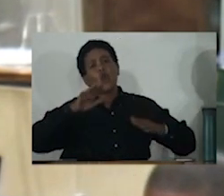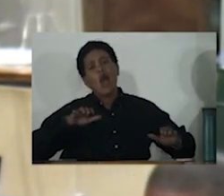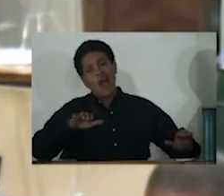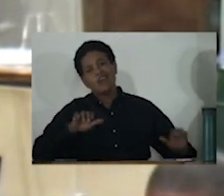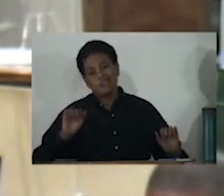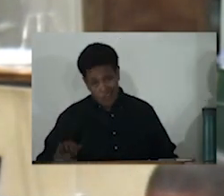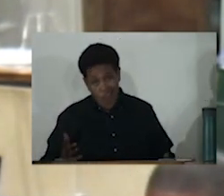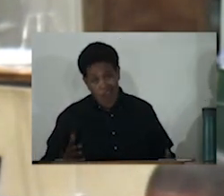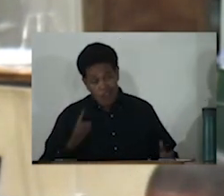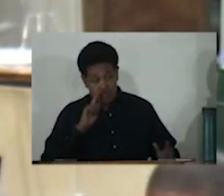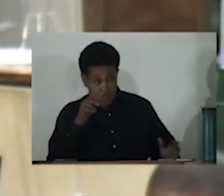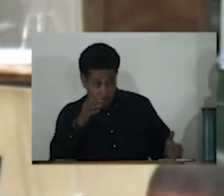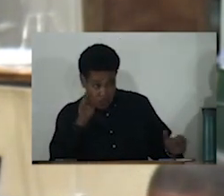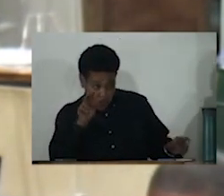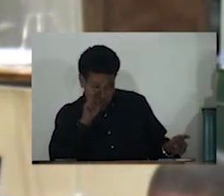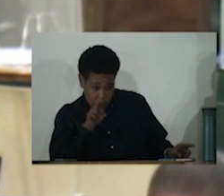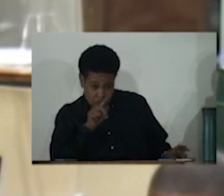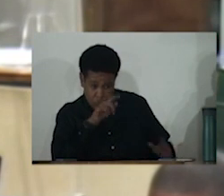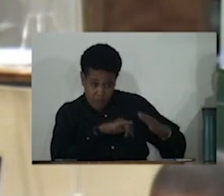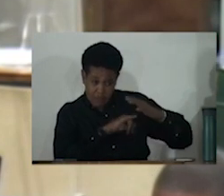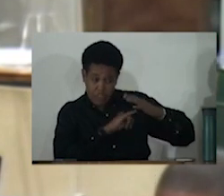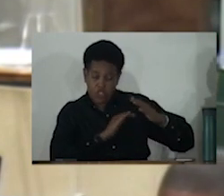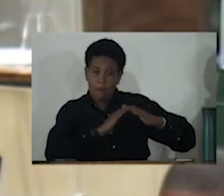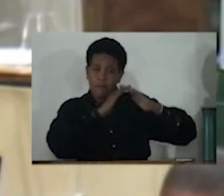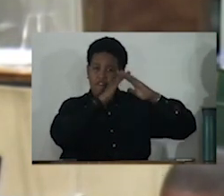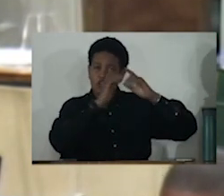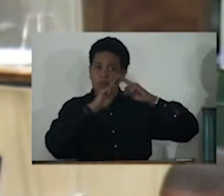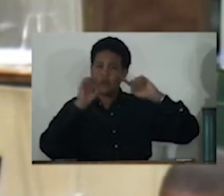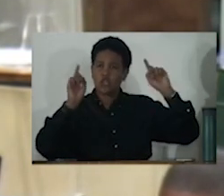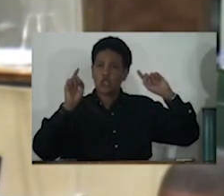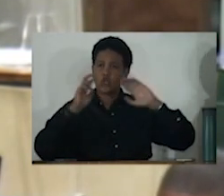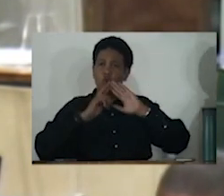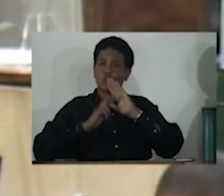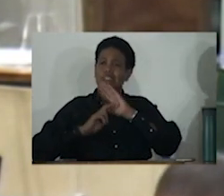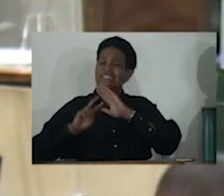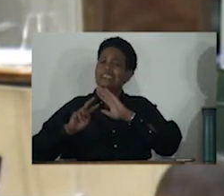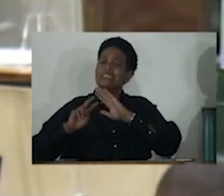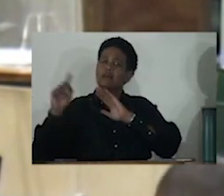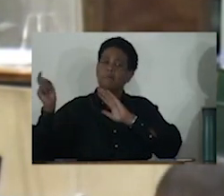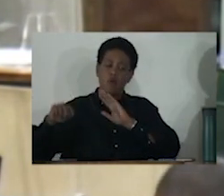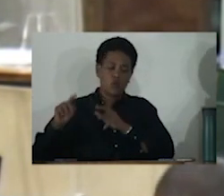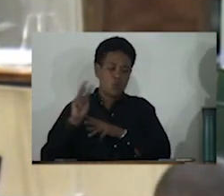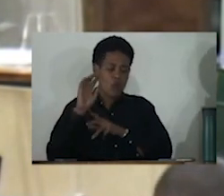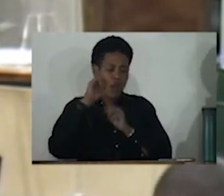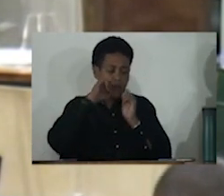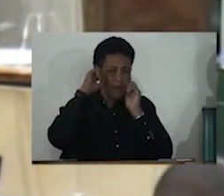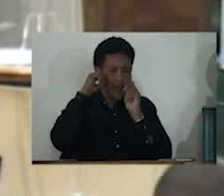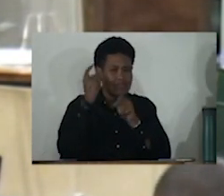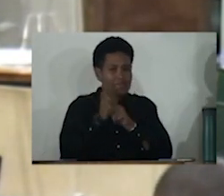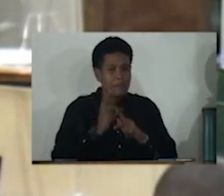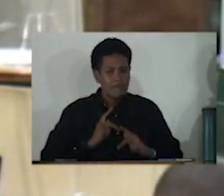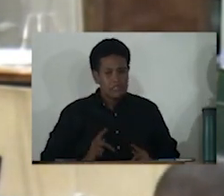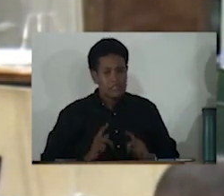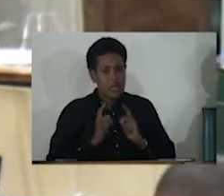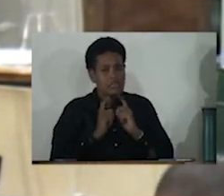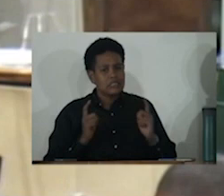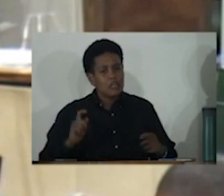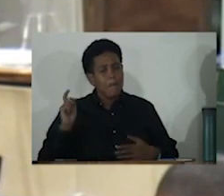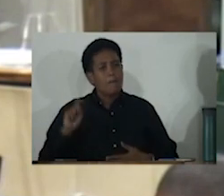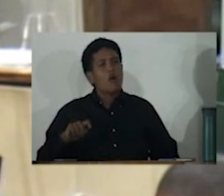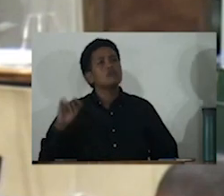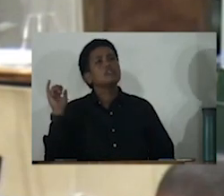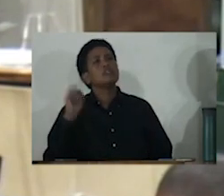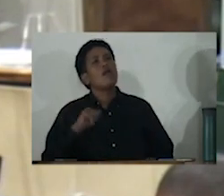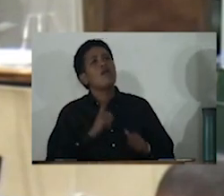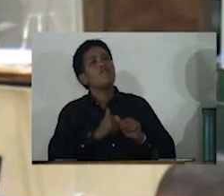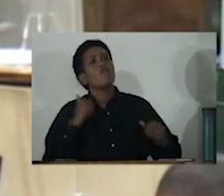actions. Pay close attention to the infection prevention and control protocols. Wear your mask, keep physical distance, stay away